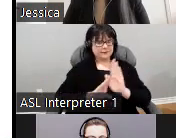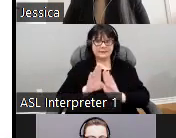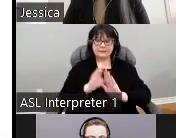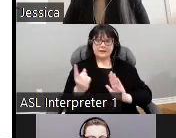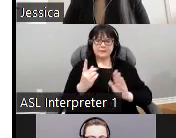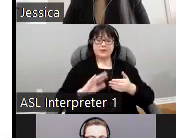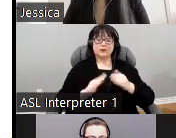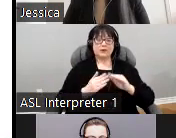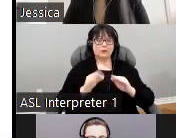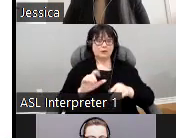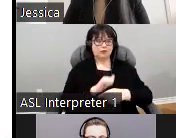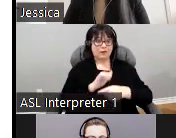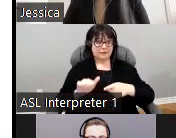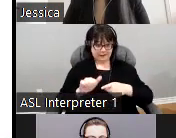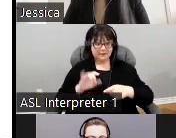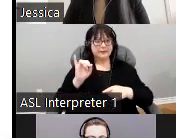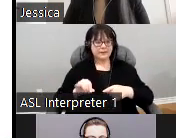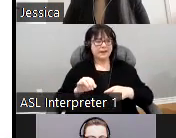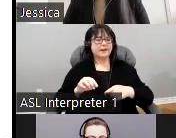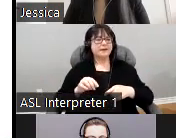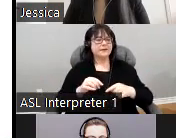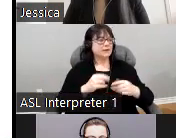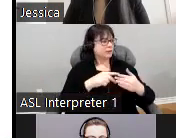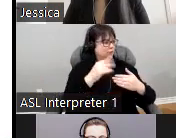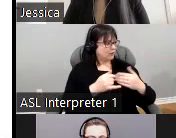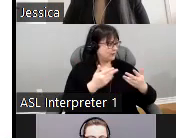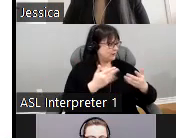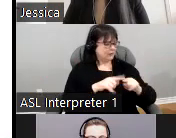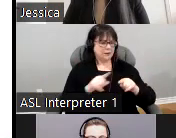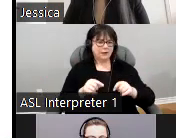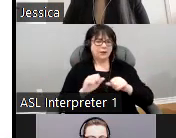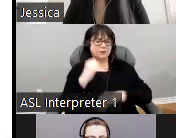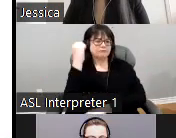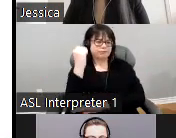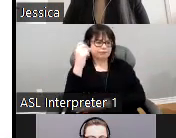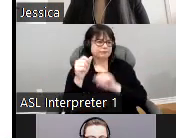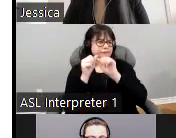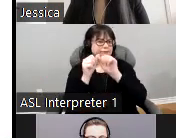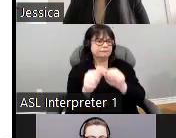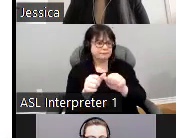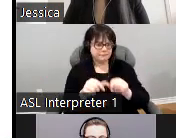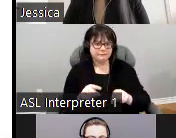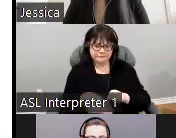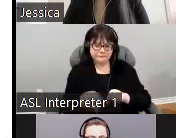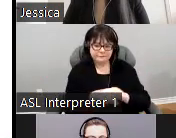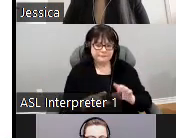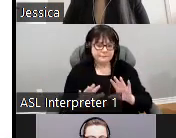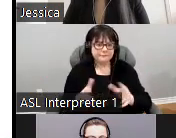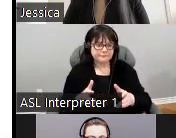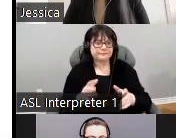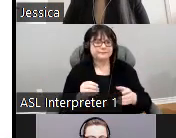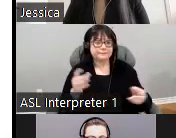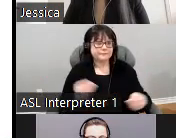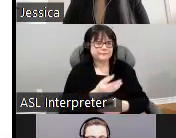exist long after this project is gone, but hopefully also be able to engage in those conversations that can help inform